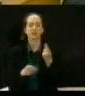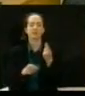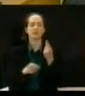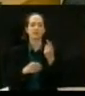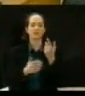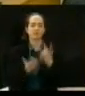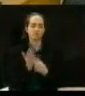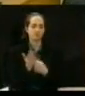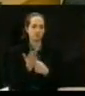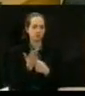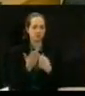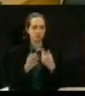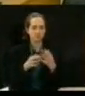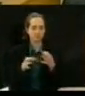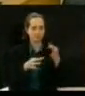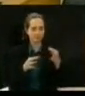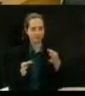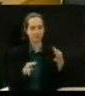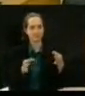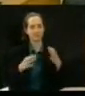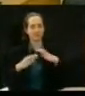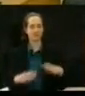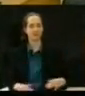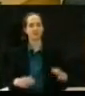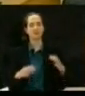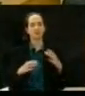the legislators, commissioners to hear that.